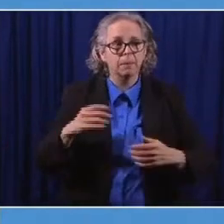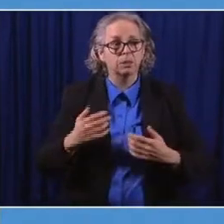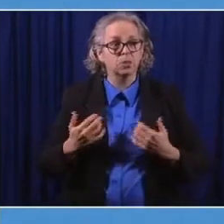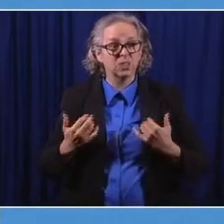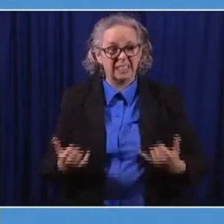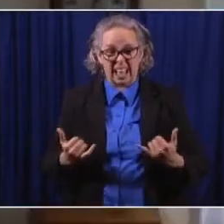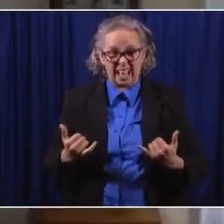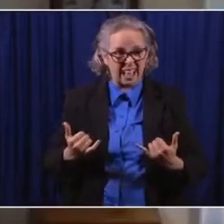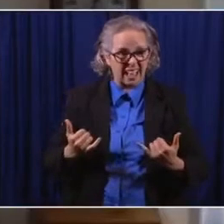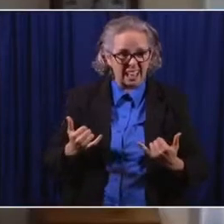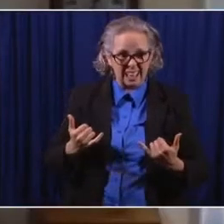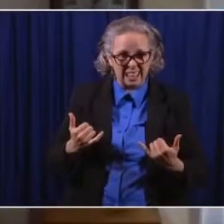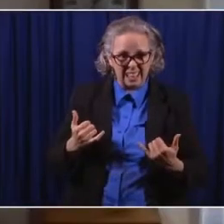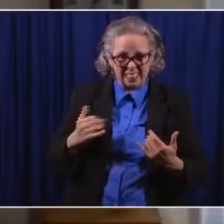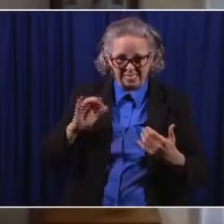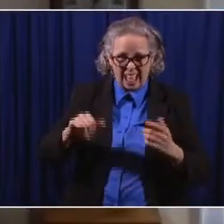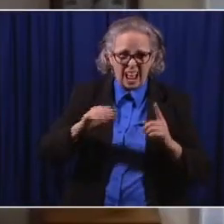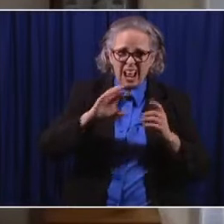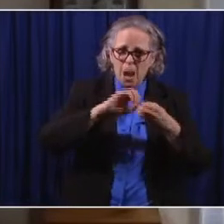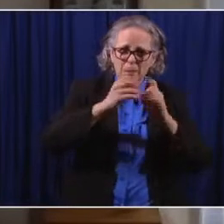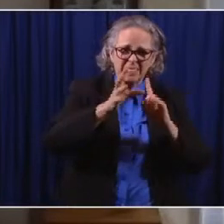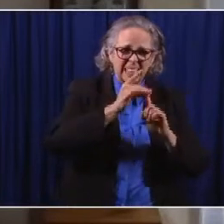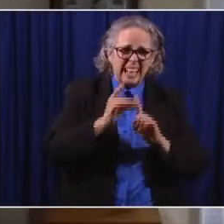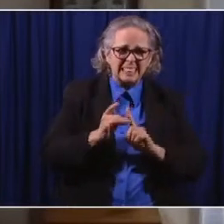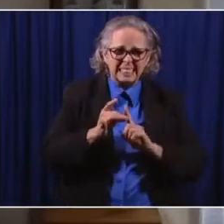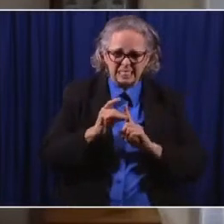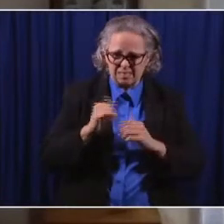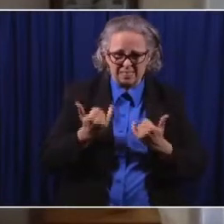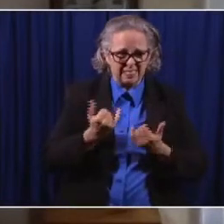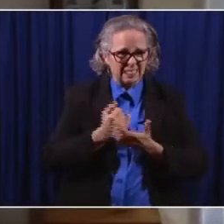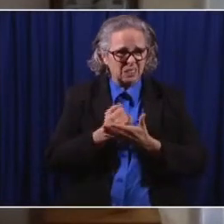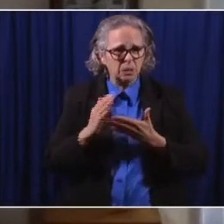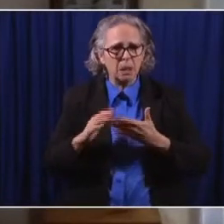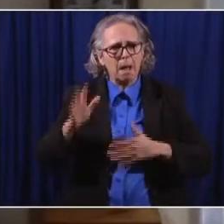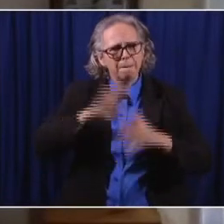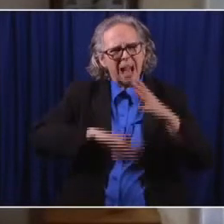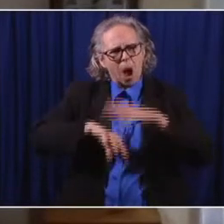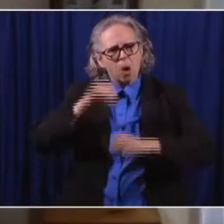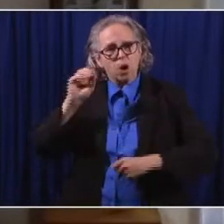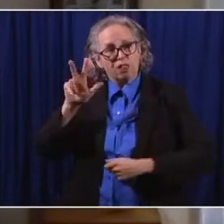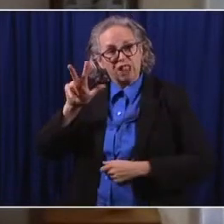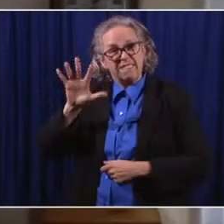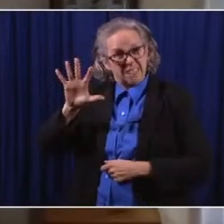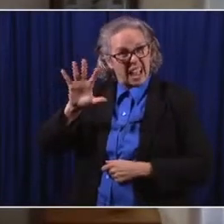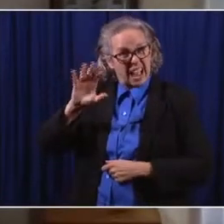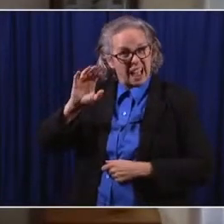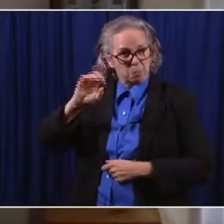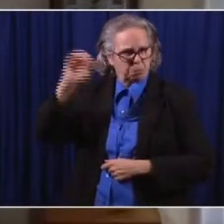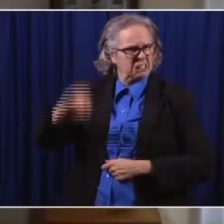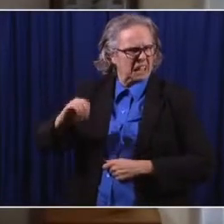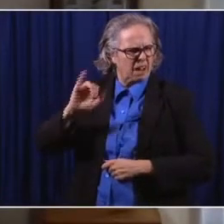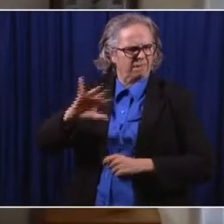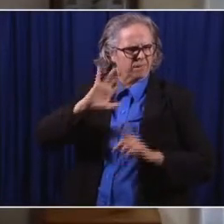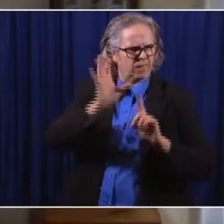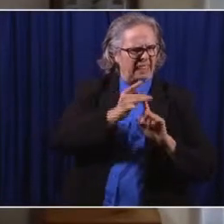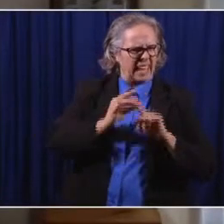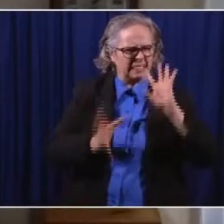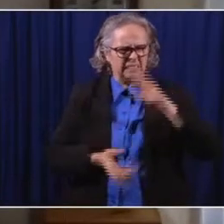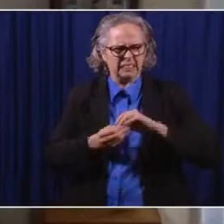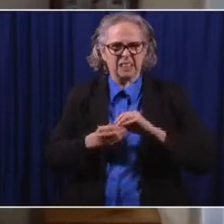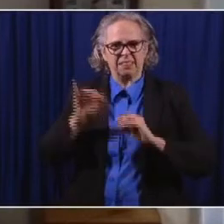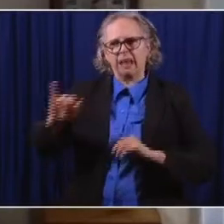this past week, 35% of the cases of those tested positive were in that